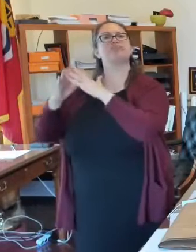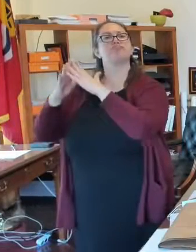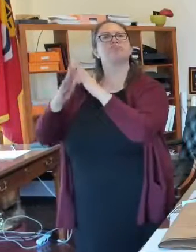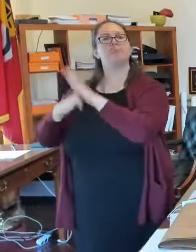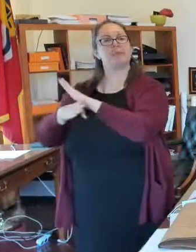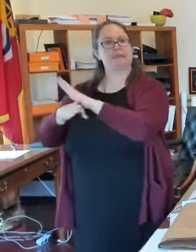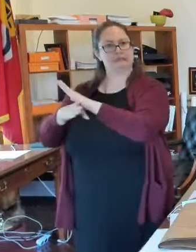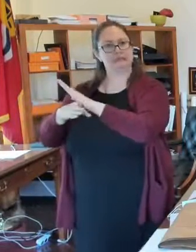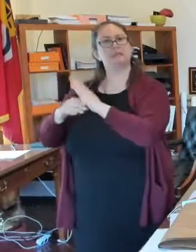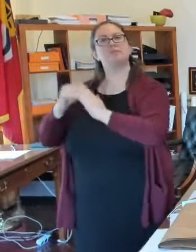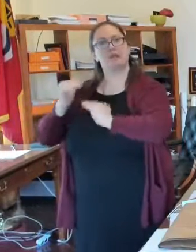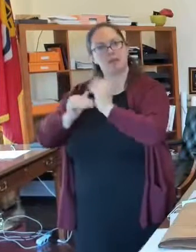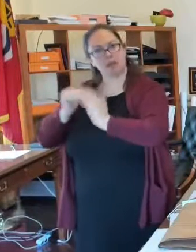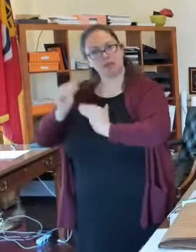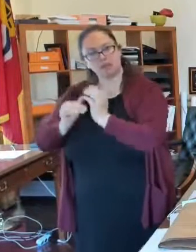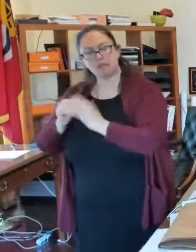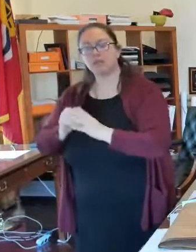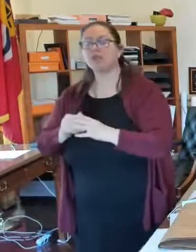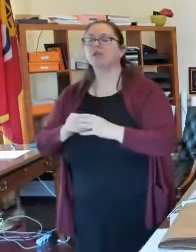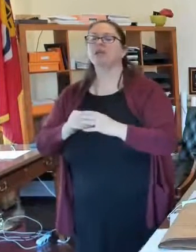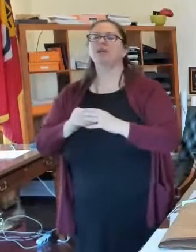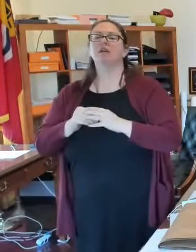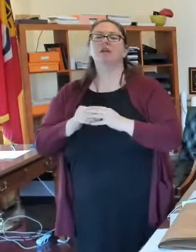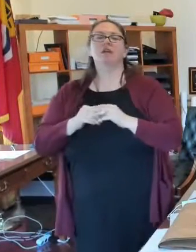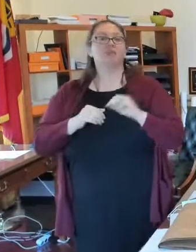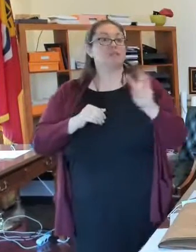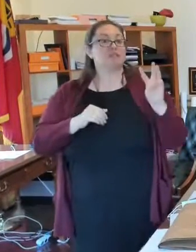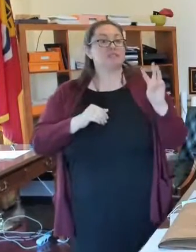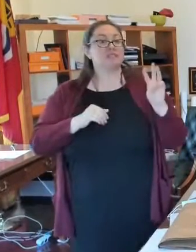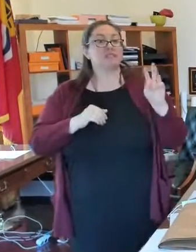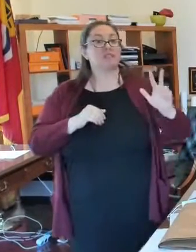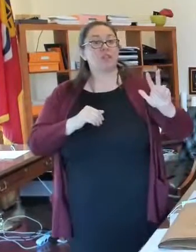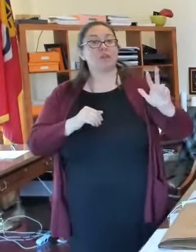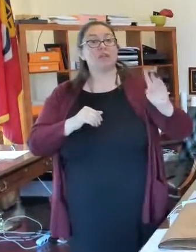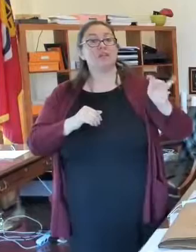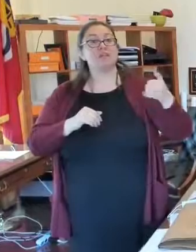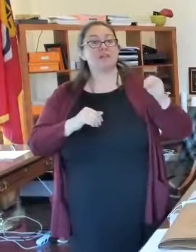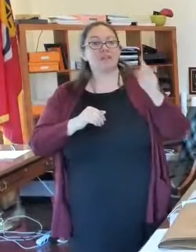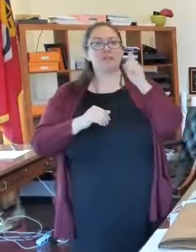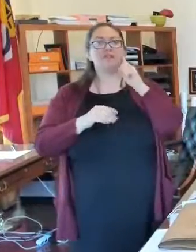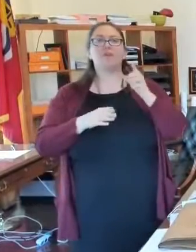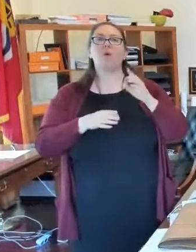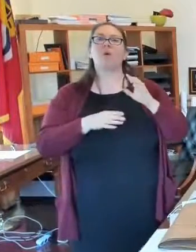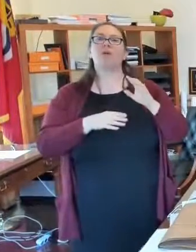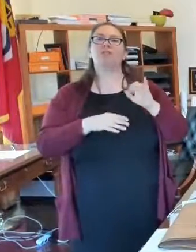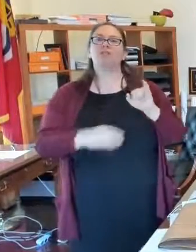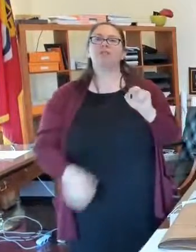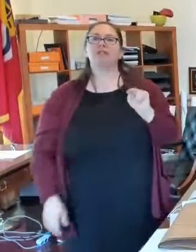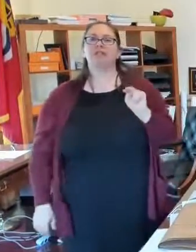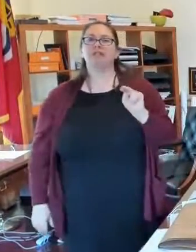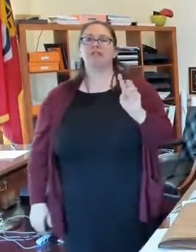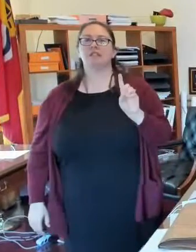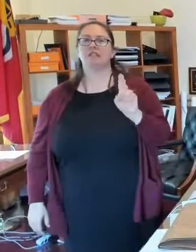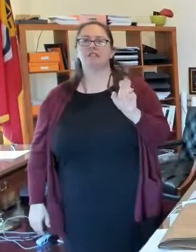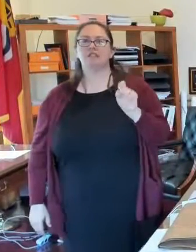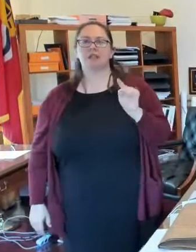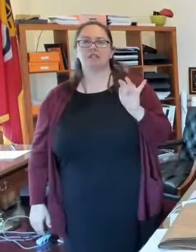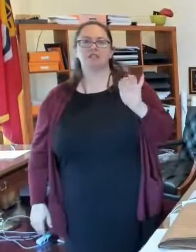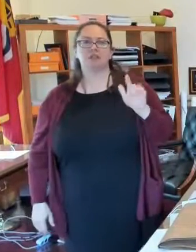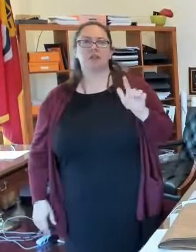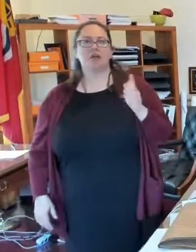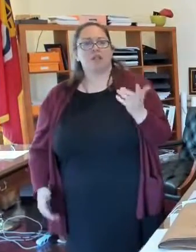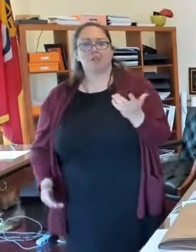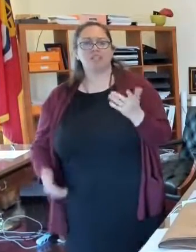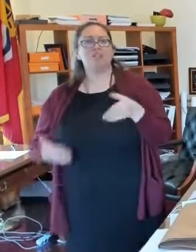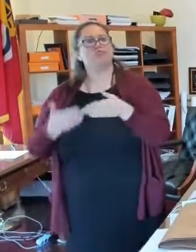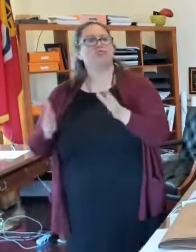and another 63 million in industrial. And those are just kind of some round numbers, but this